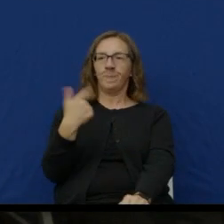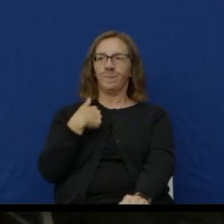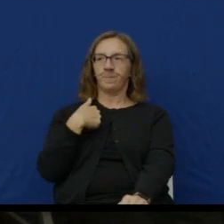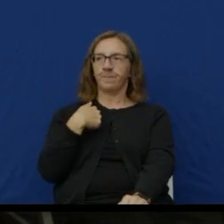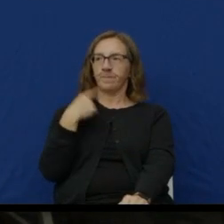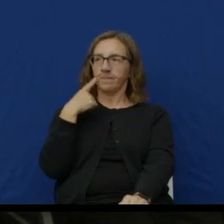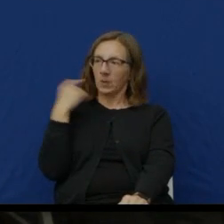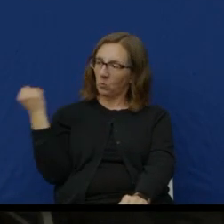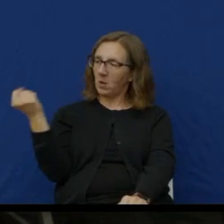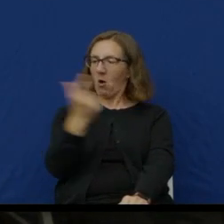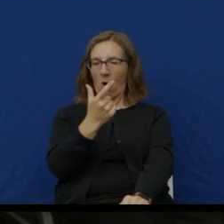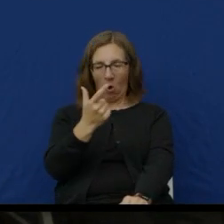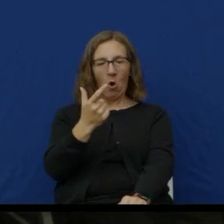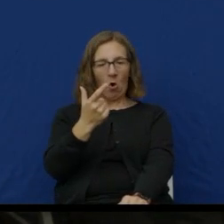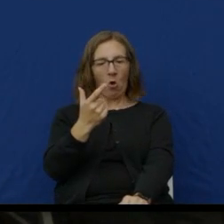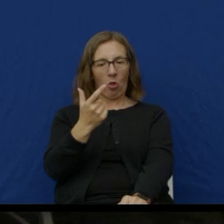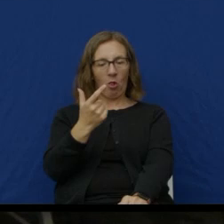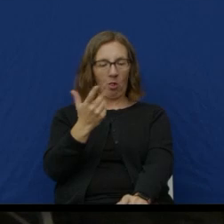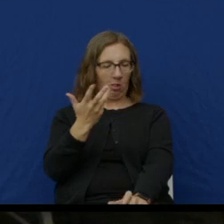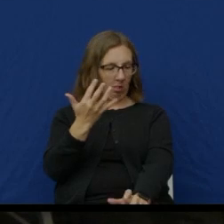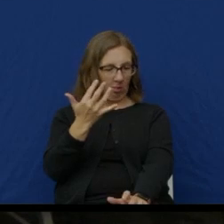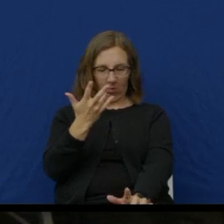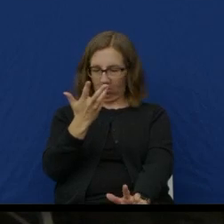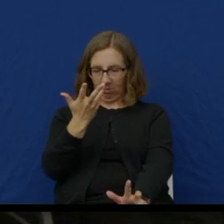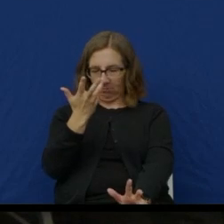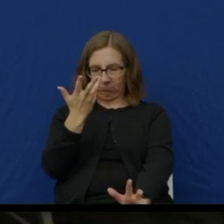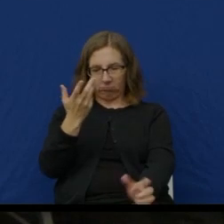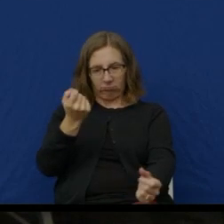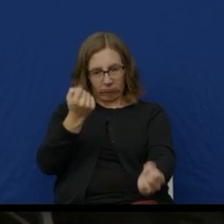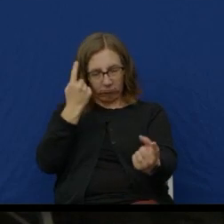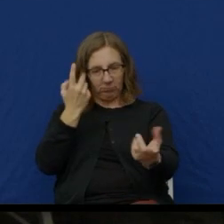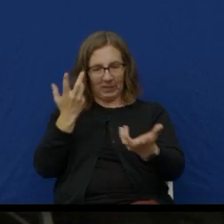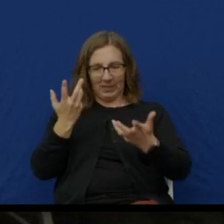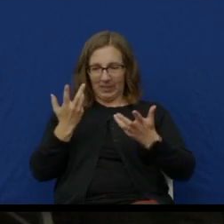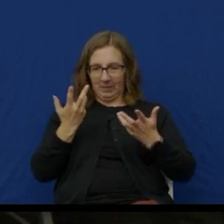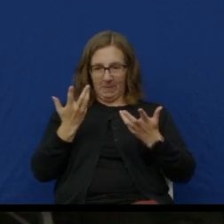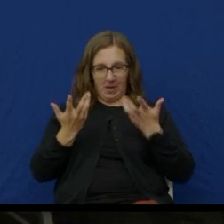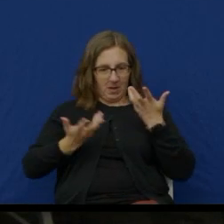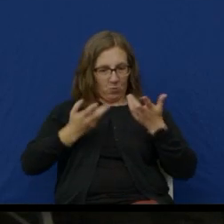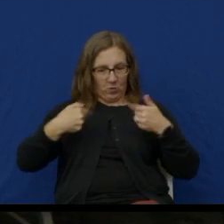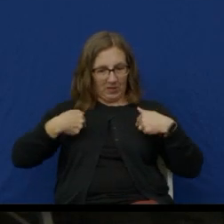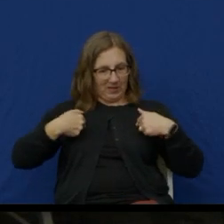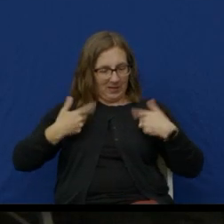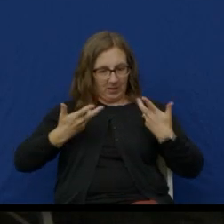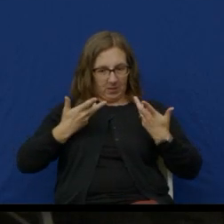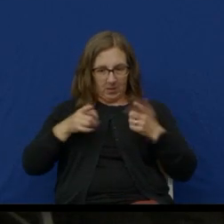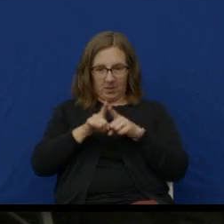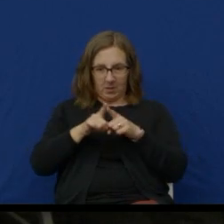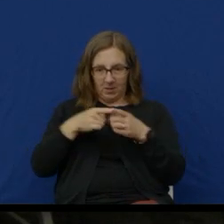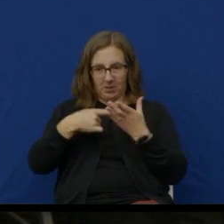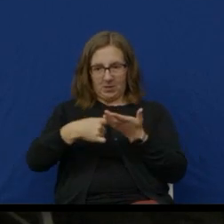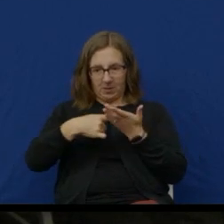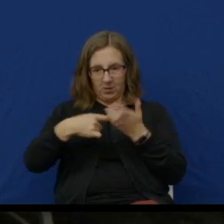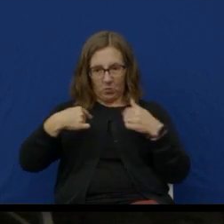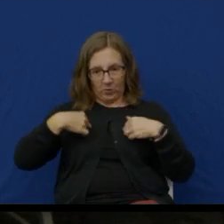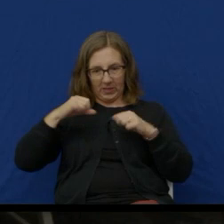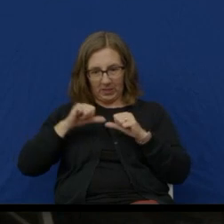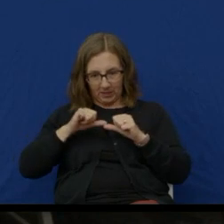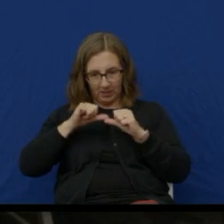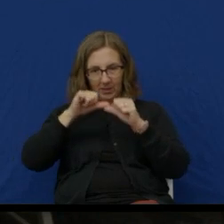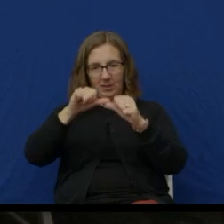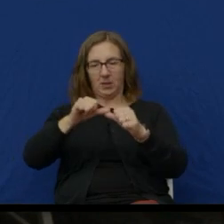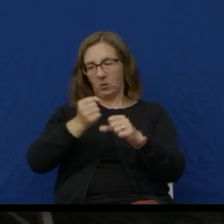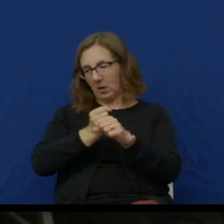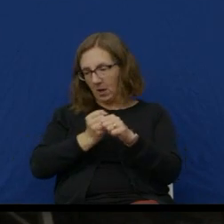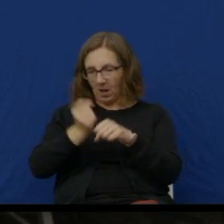have a problem with that, but it's like we've also discussed here that we continue to perpetuate the myth year